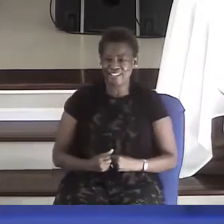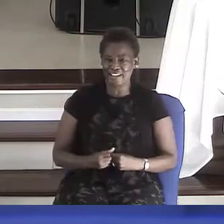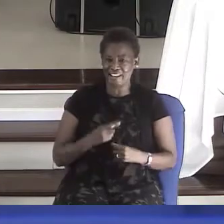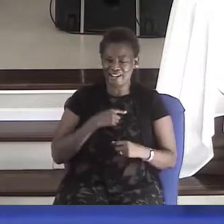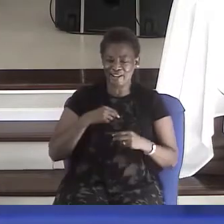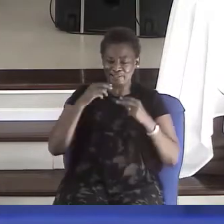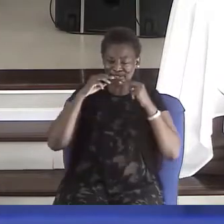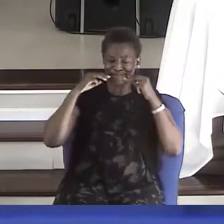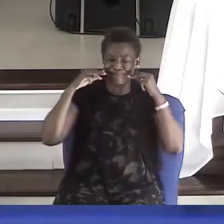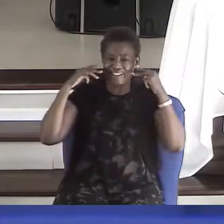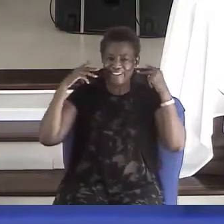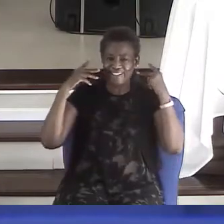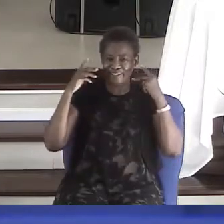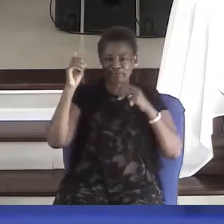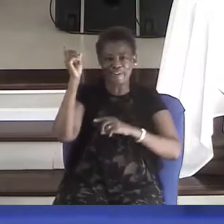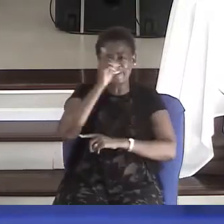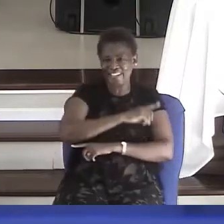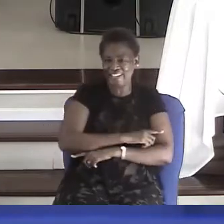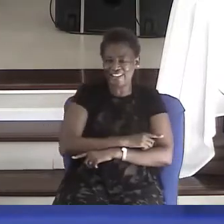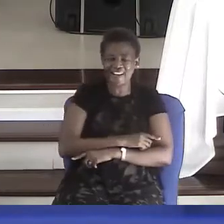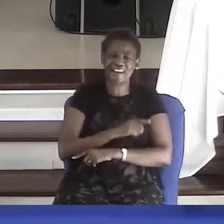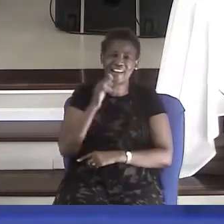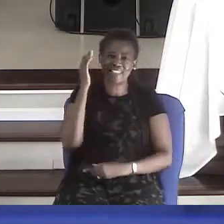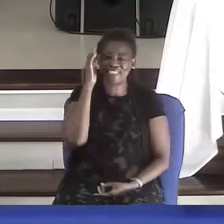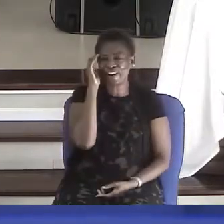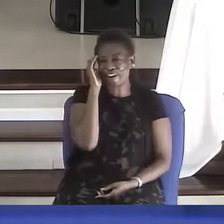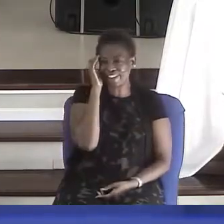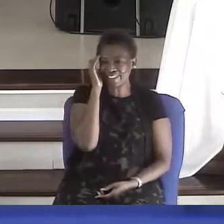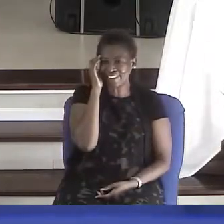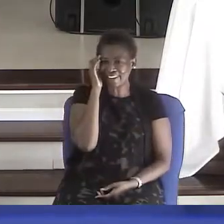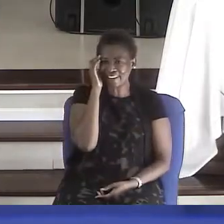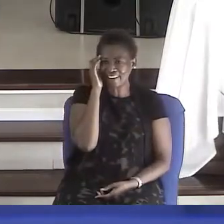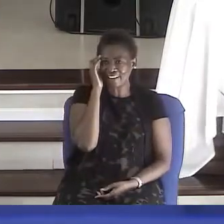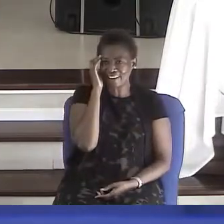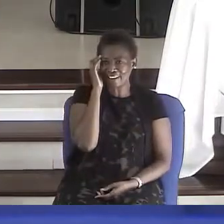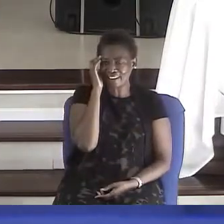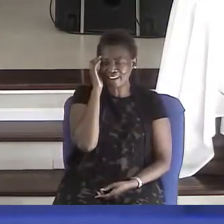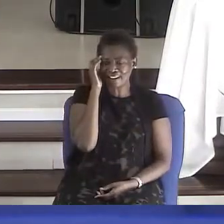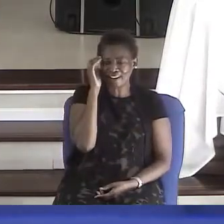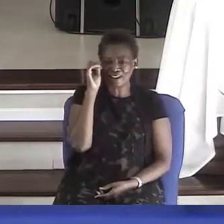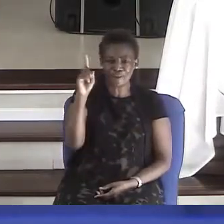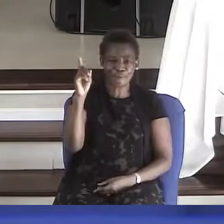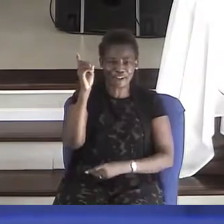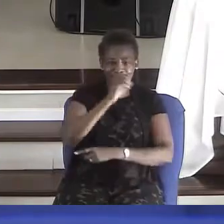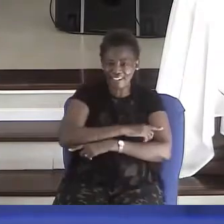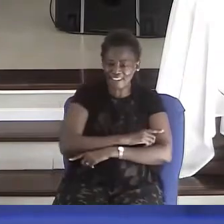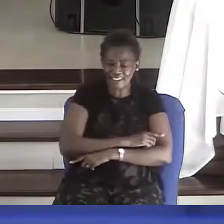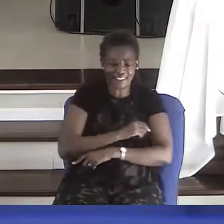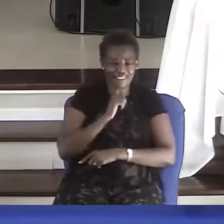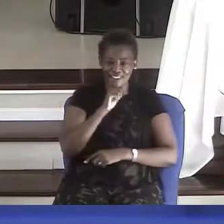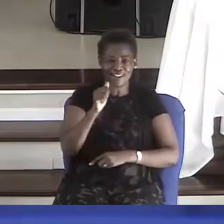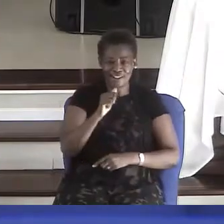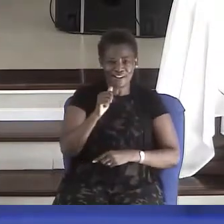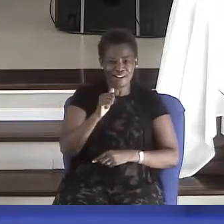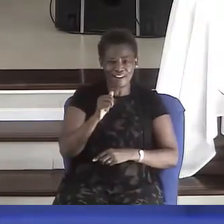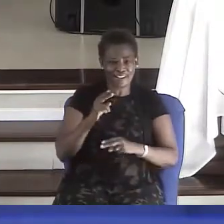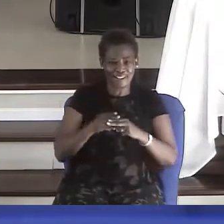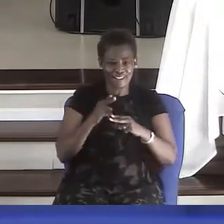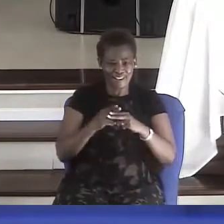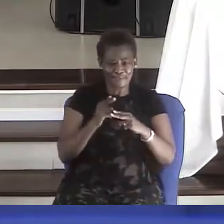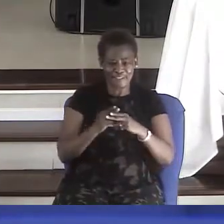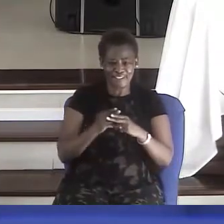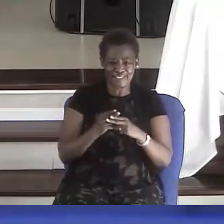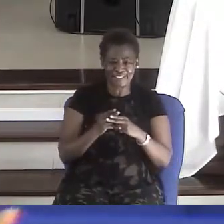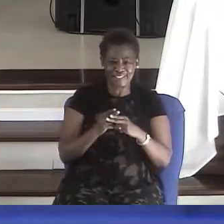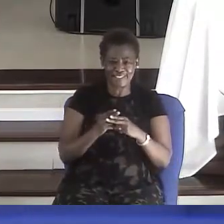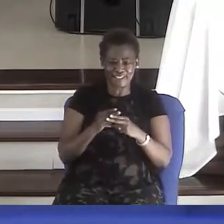And I thought, one day, they wouldn't call this creative mixing up or cooking. You know,